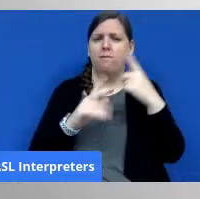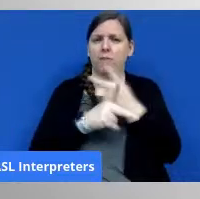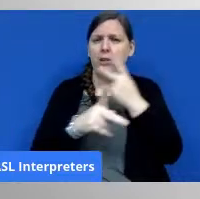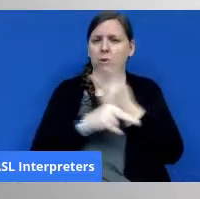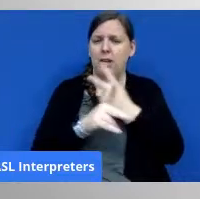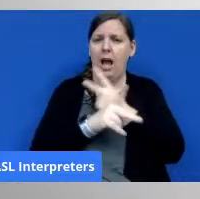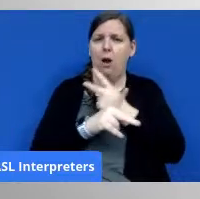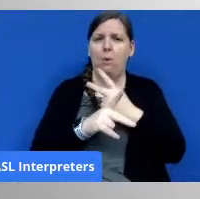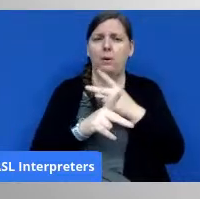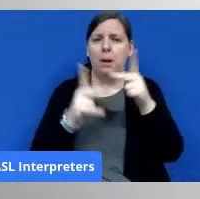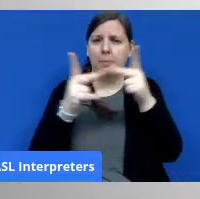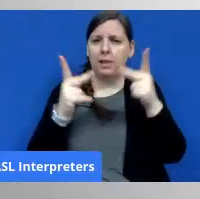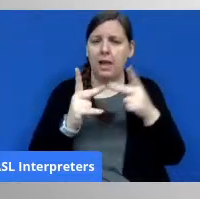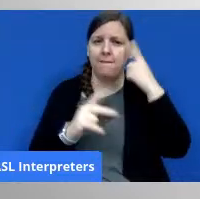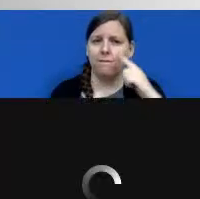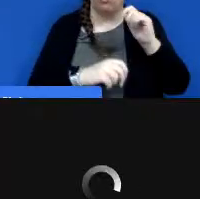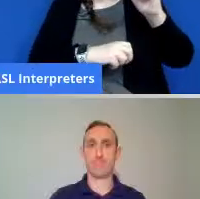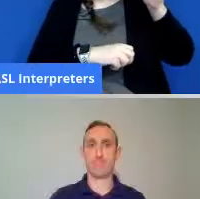forward?